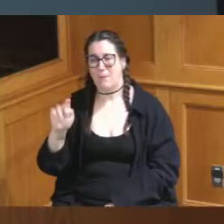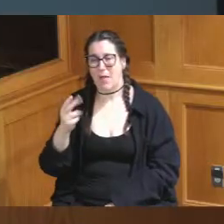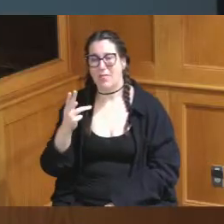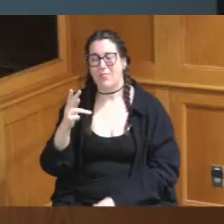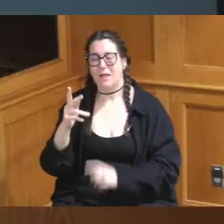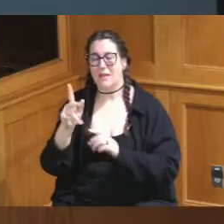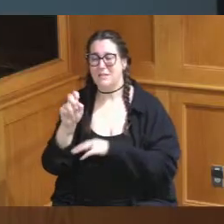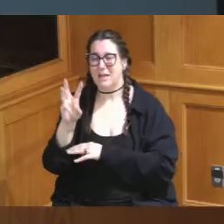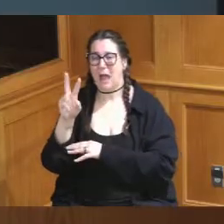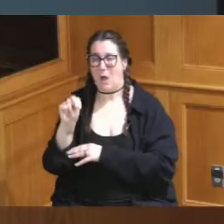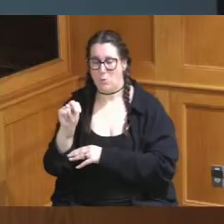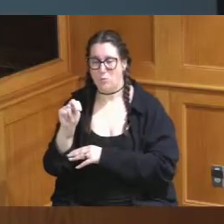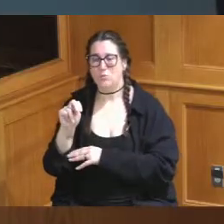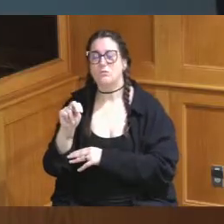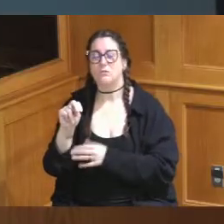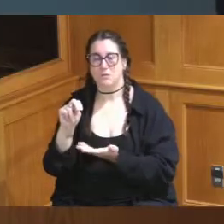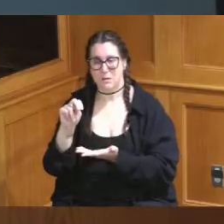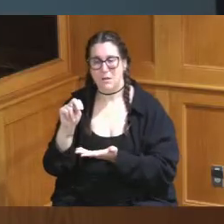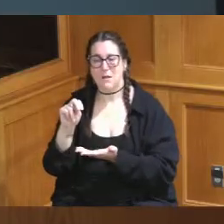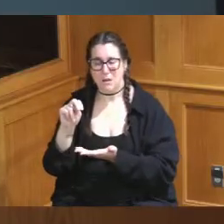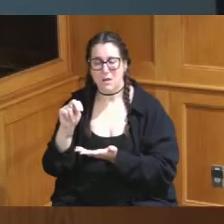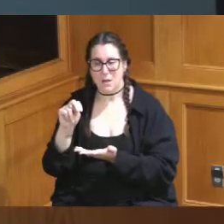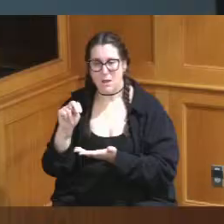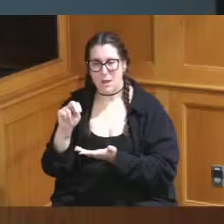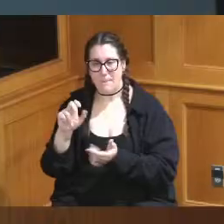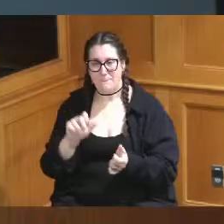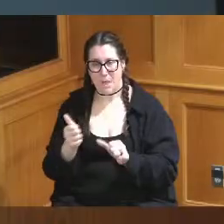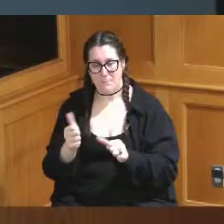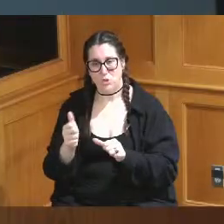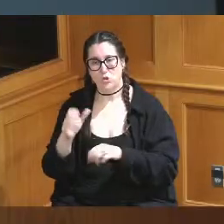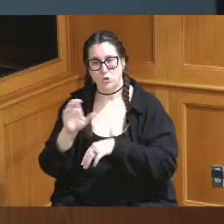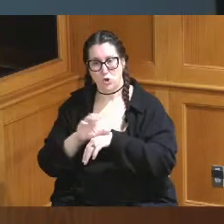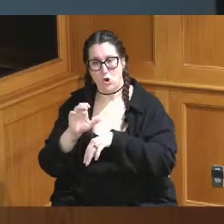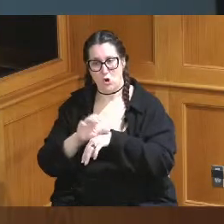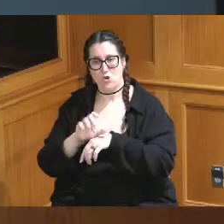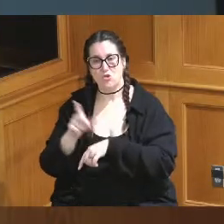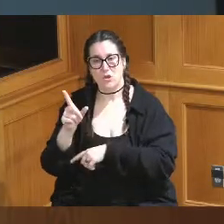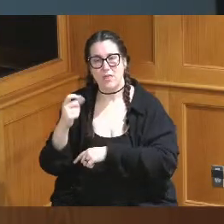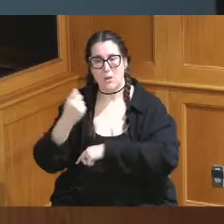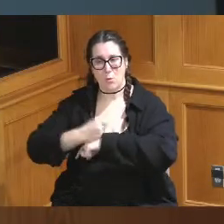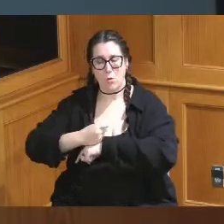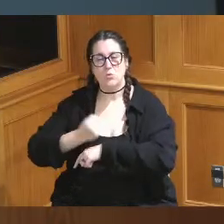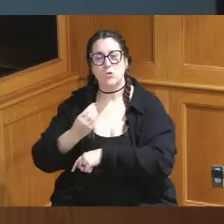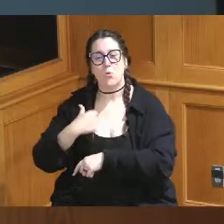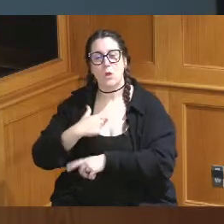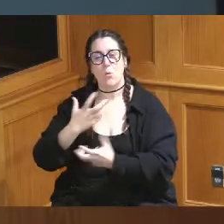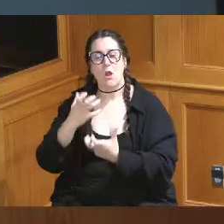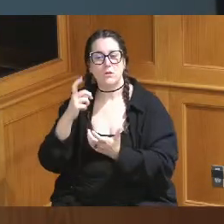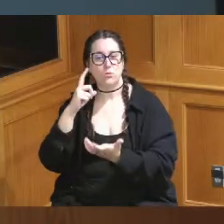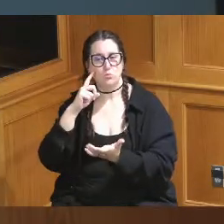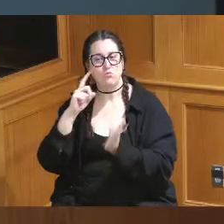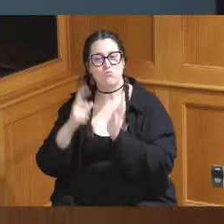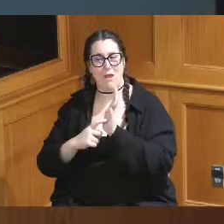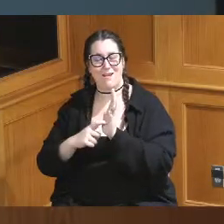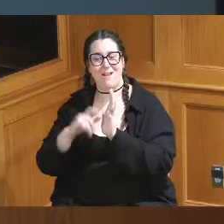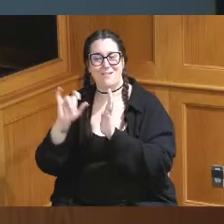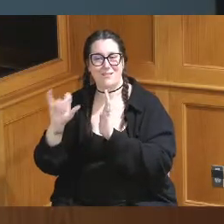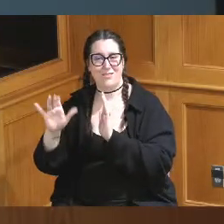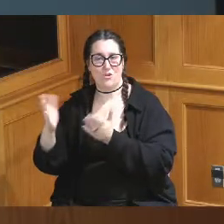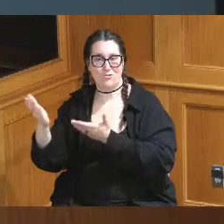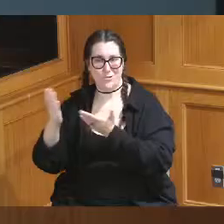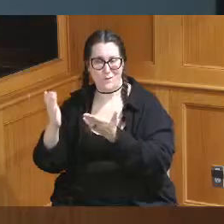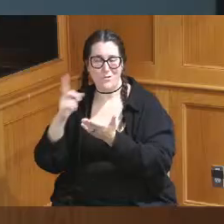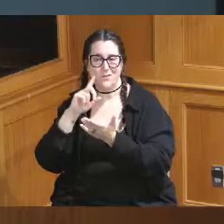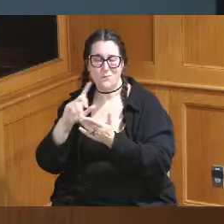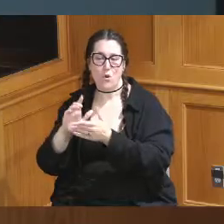Church closing worship service way out on the west side. And so we wanted to recognize that the service of that worship,